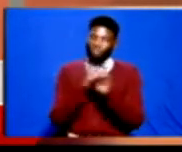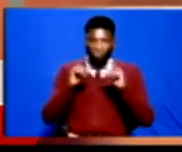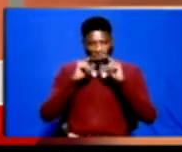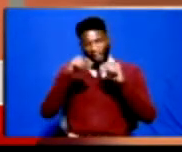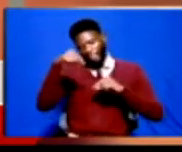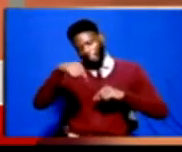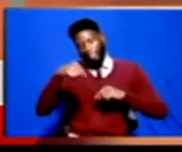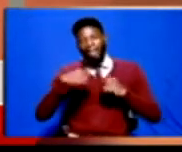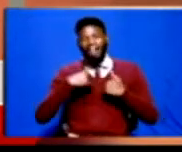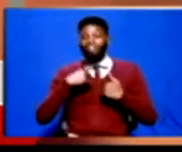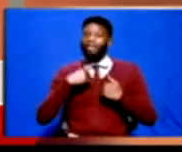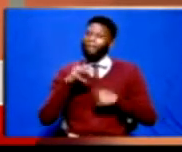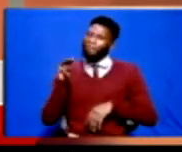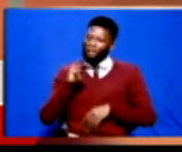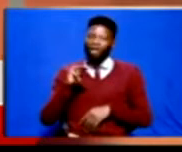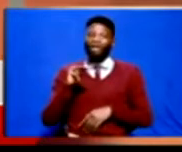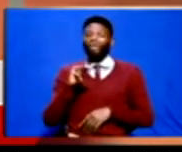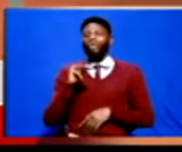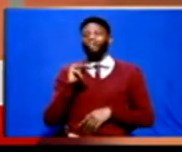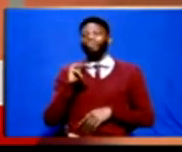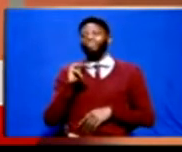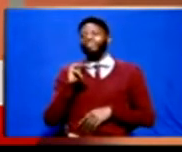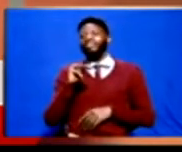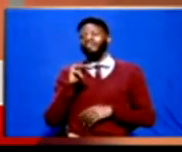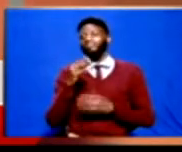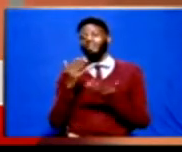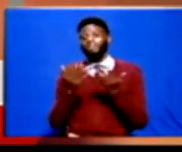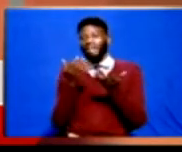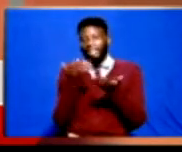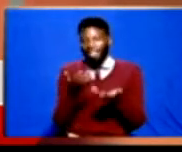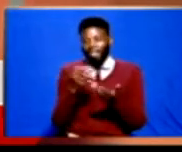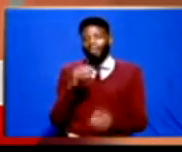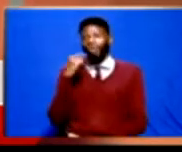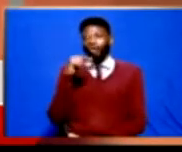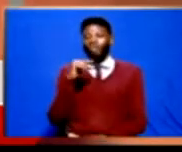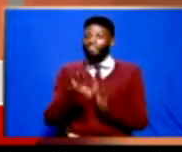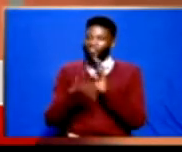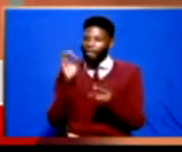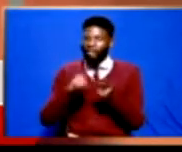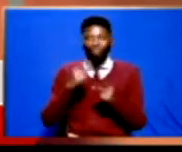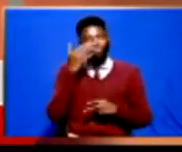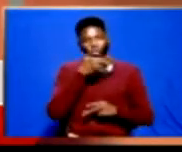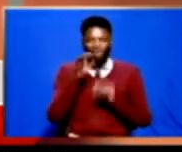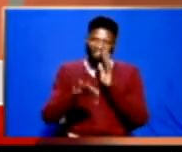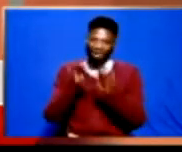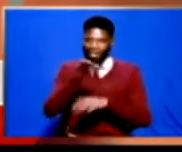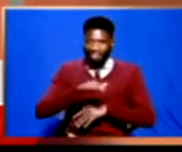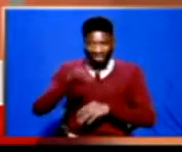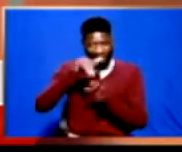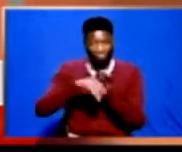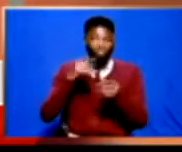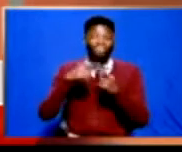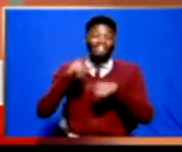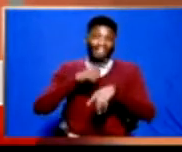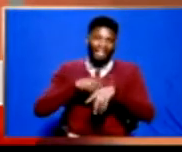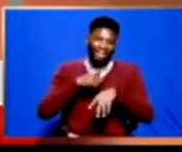1 million ounces of gold or 3 million ounces of gold being found, or how many barrels of oil being found in an area, the time it takes before